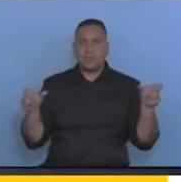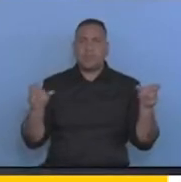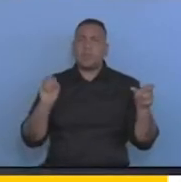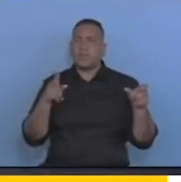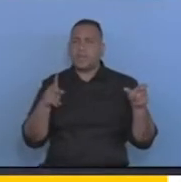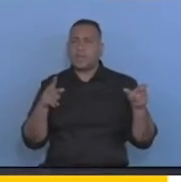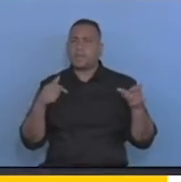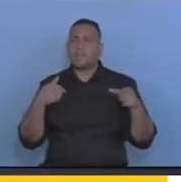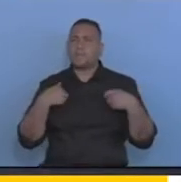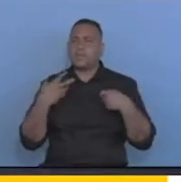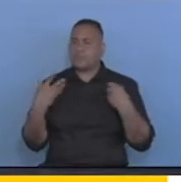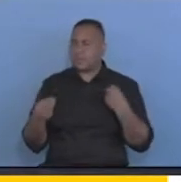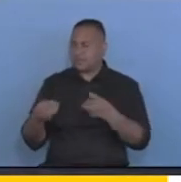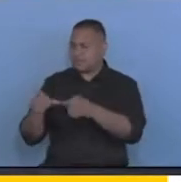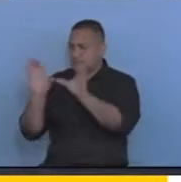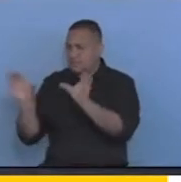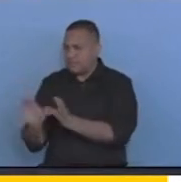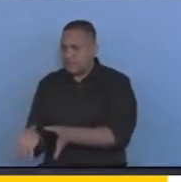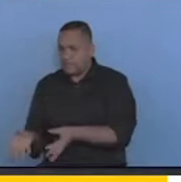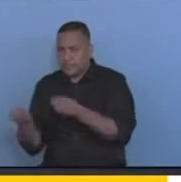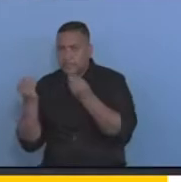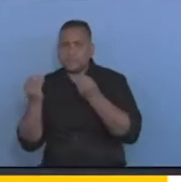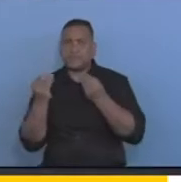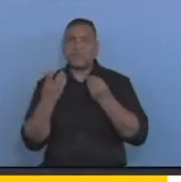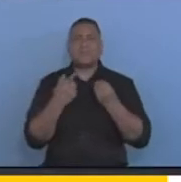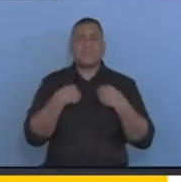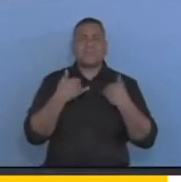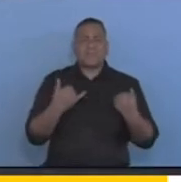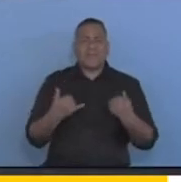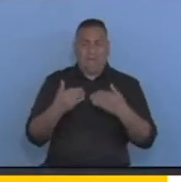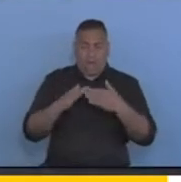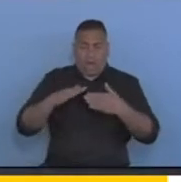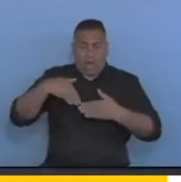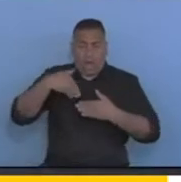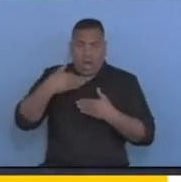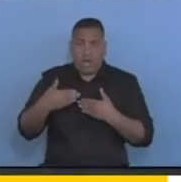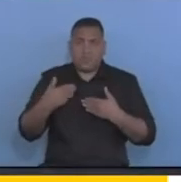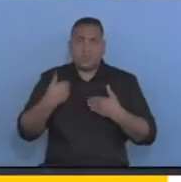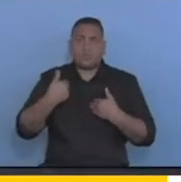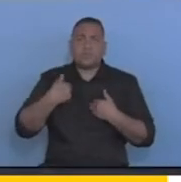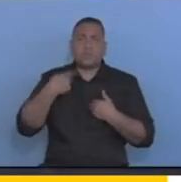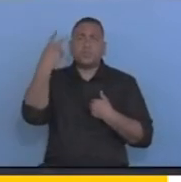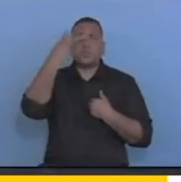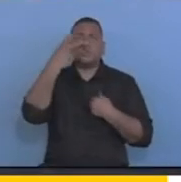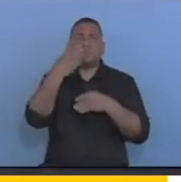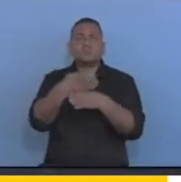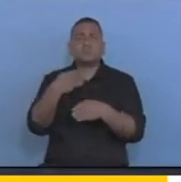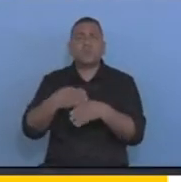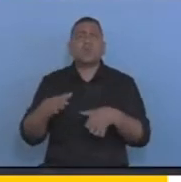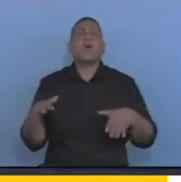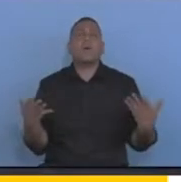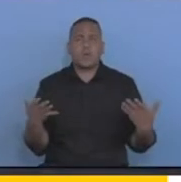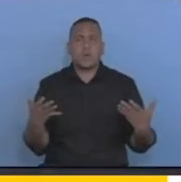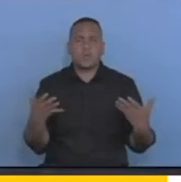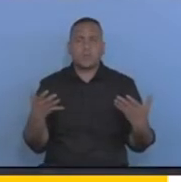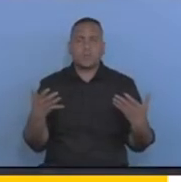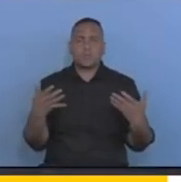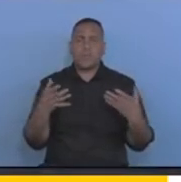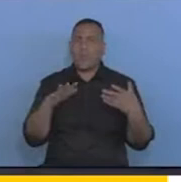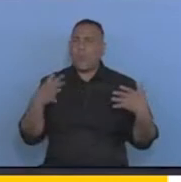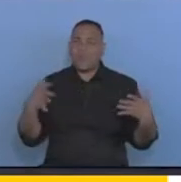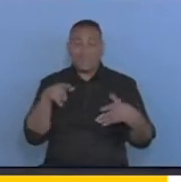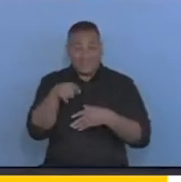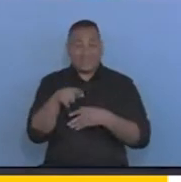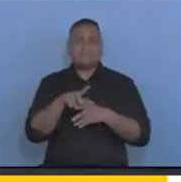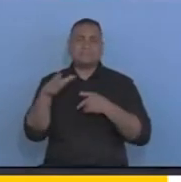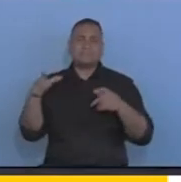got my certification, but you know, finding employment. That is always the big thing. But I mean, just looking around